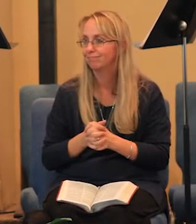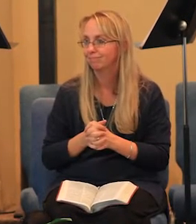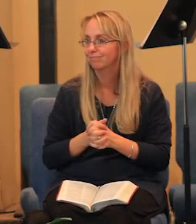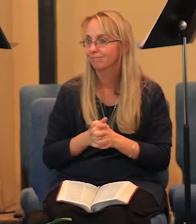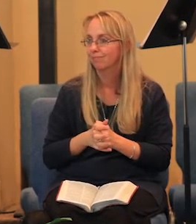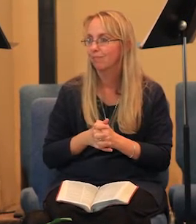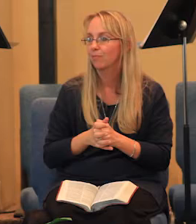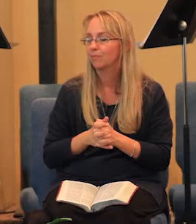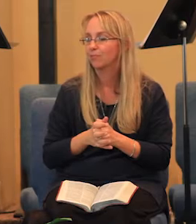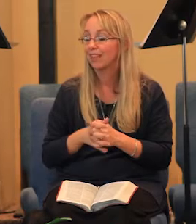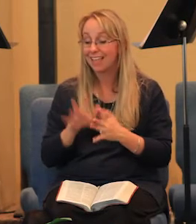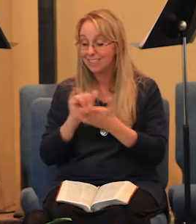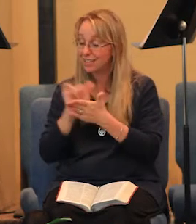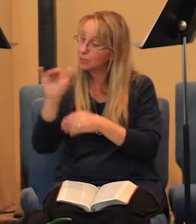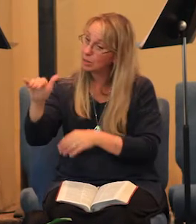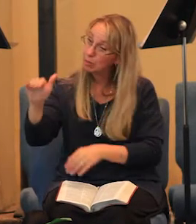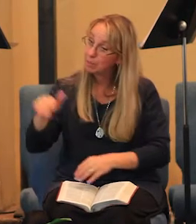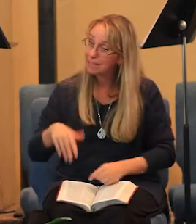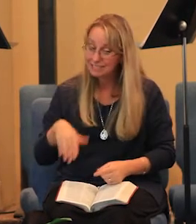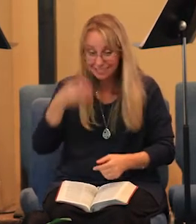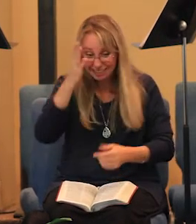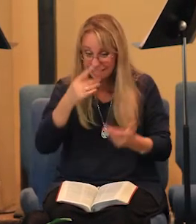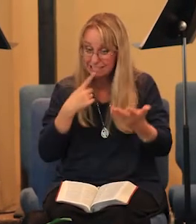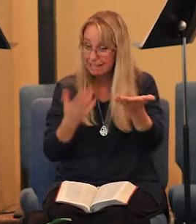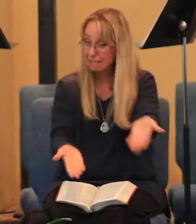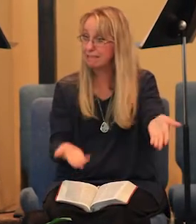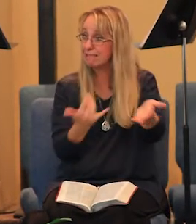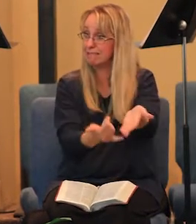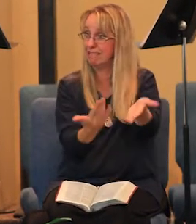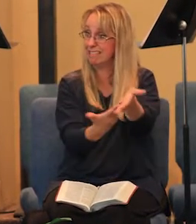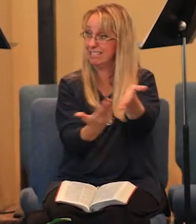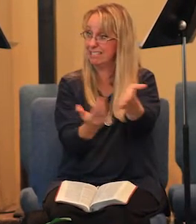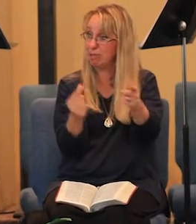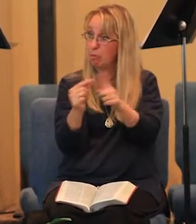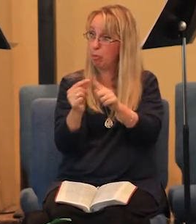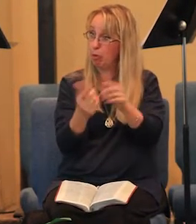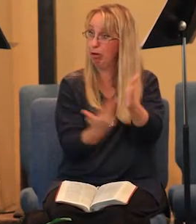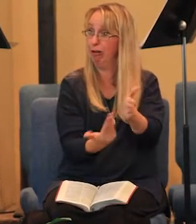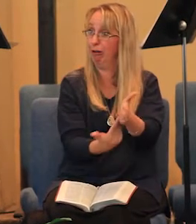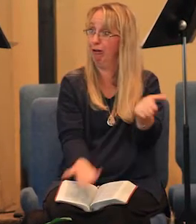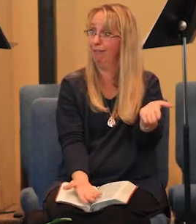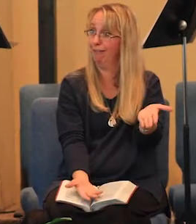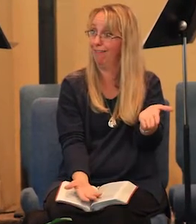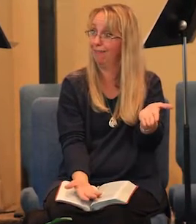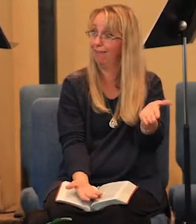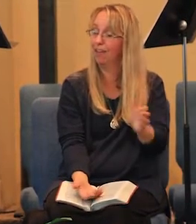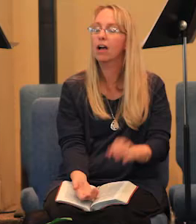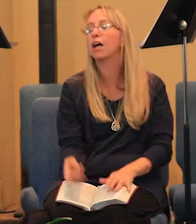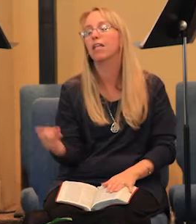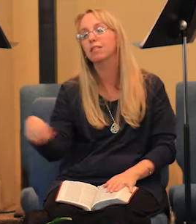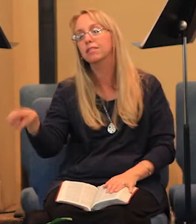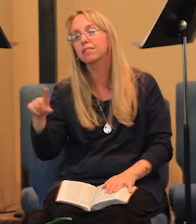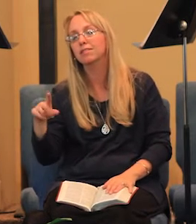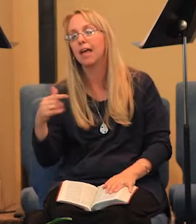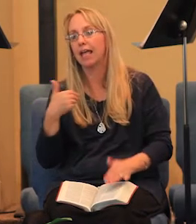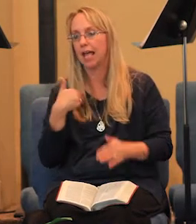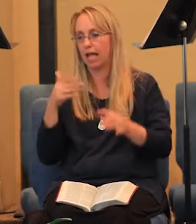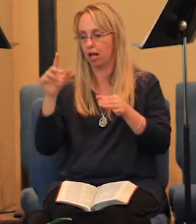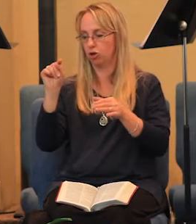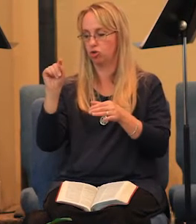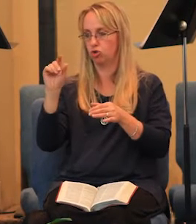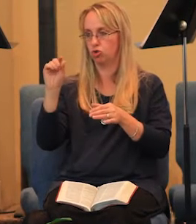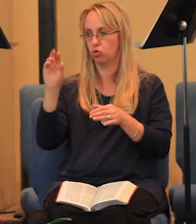Peter's reminding them. Is God said this. This is the word. See, they had the